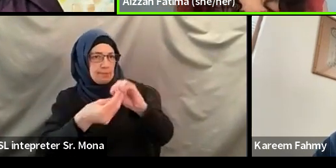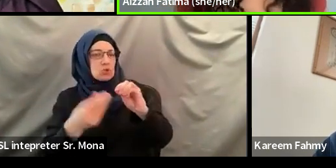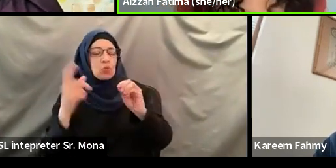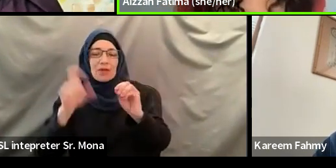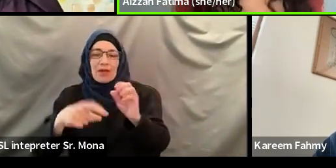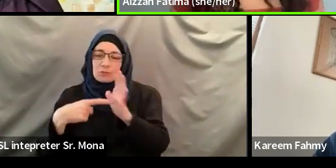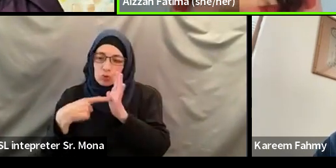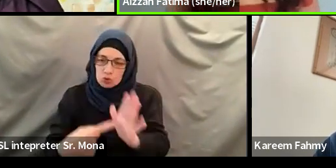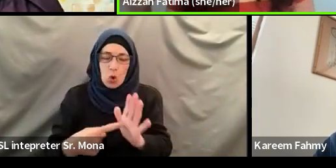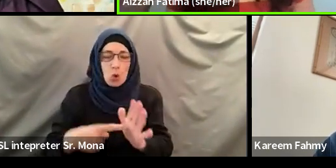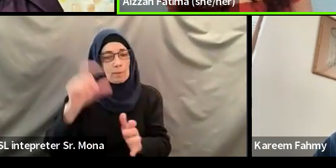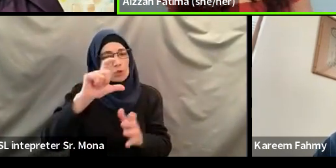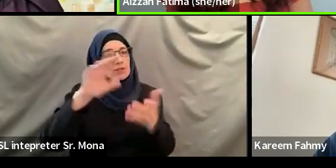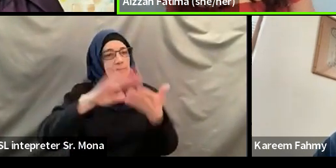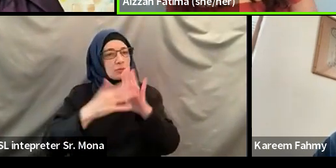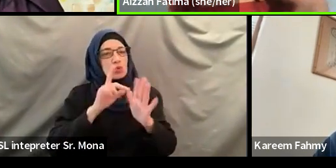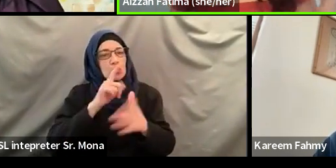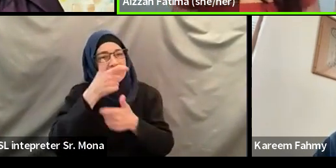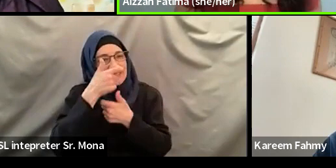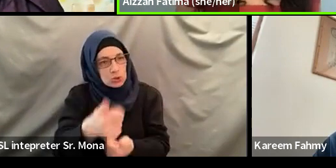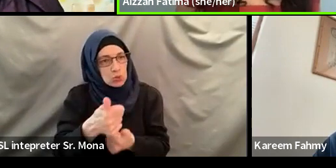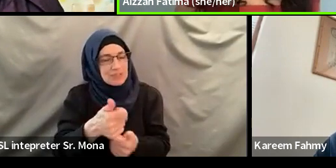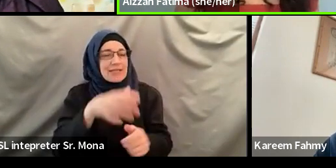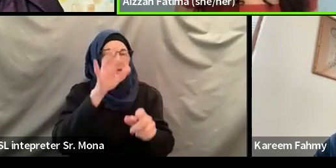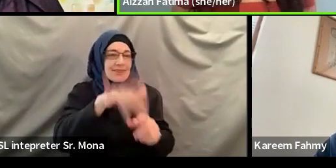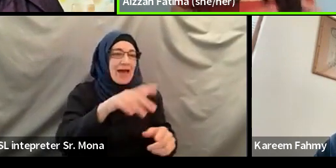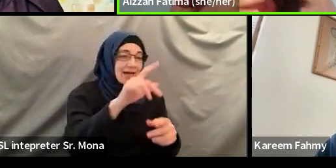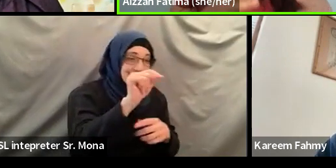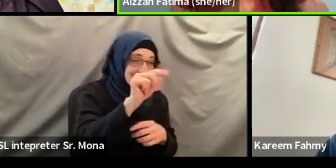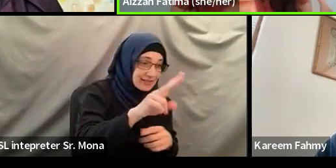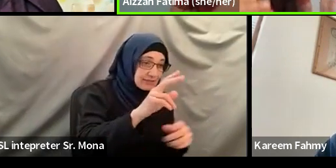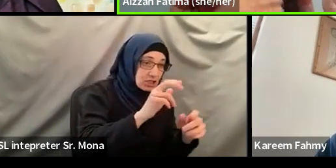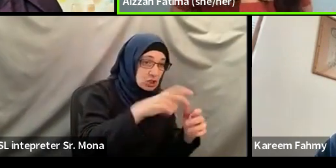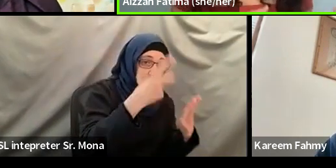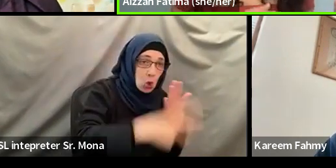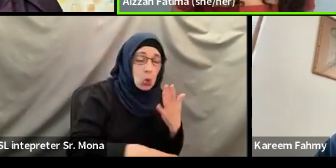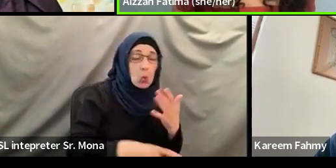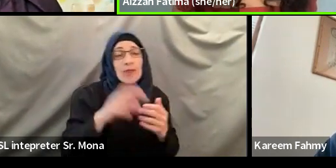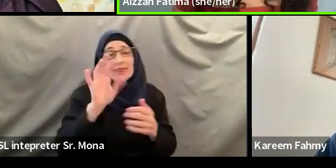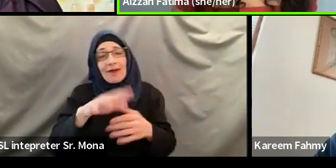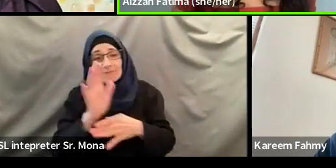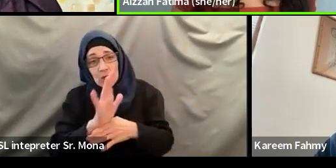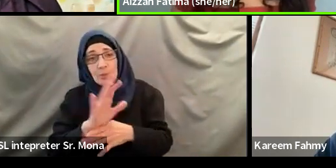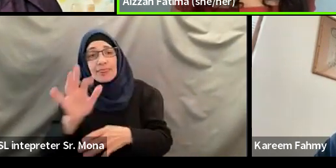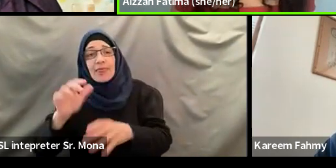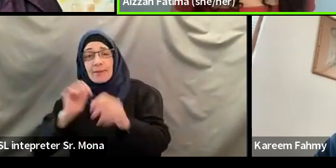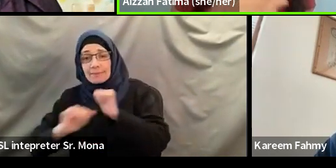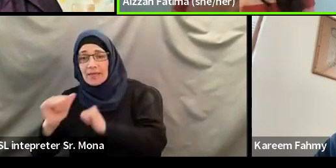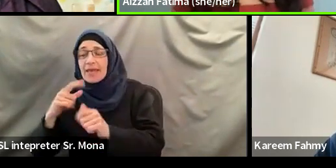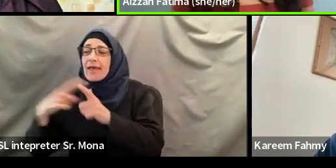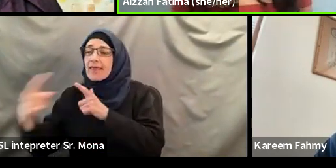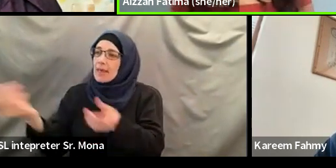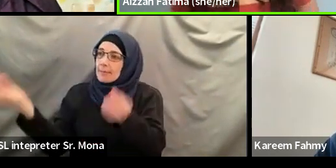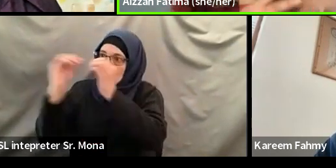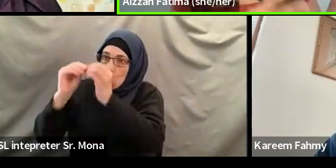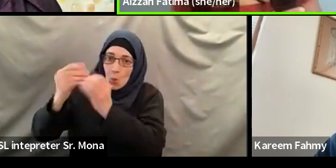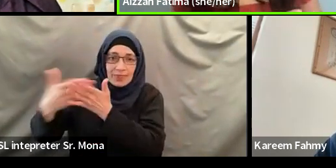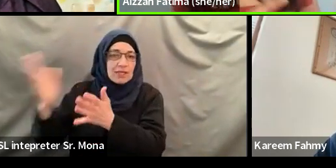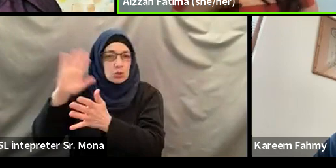this TV show, in this film, in this play, and then more things will get commissioned and be put on